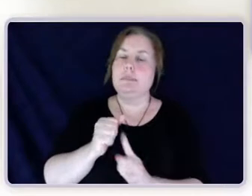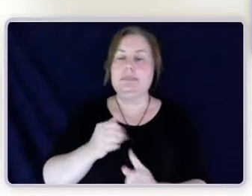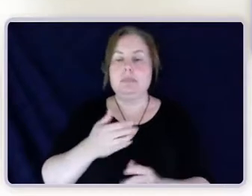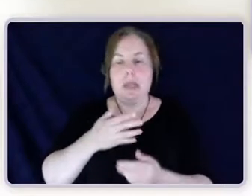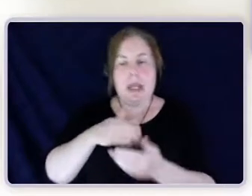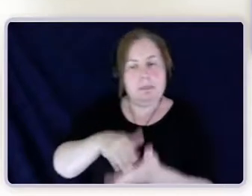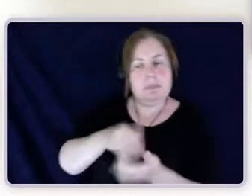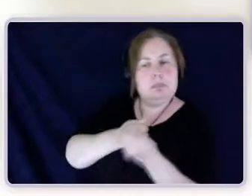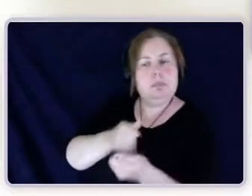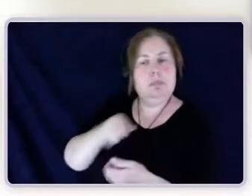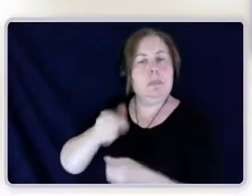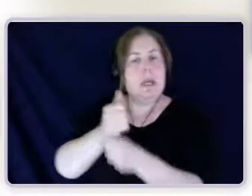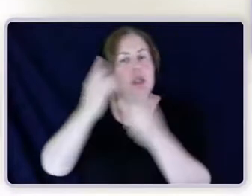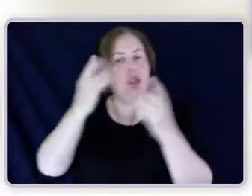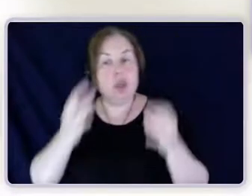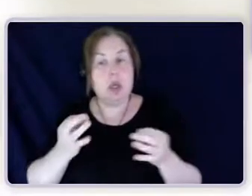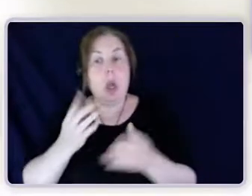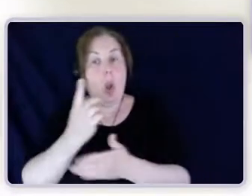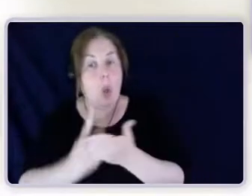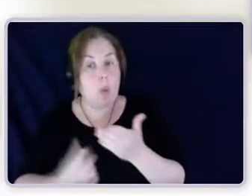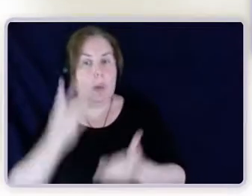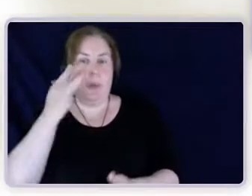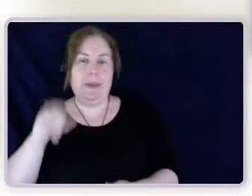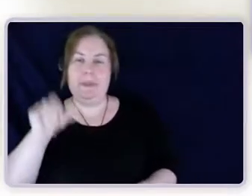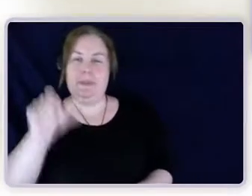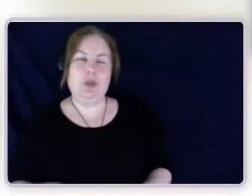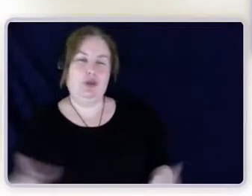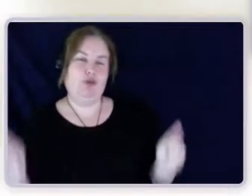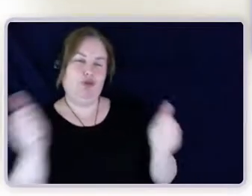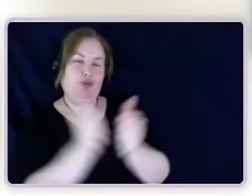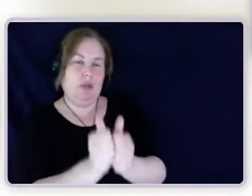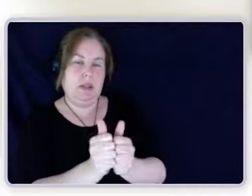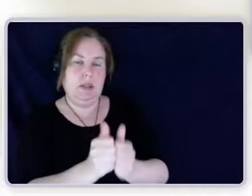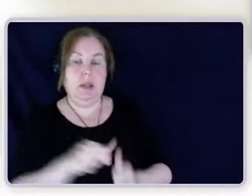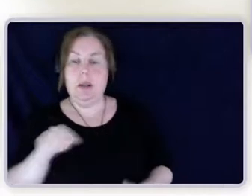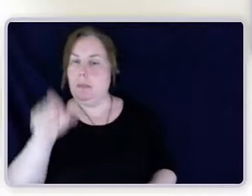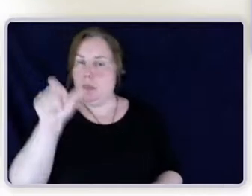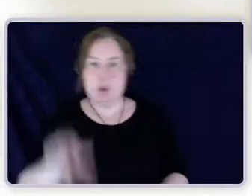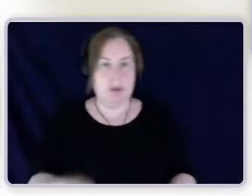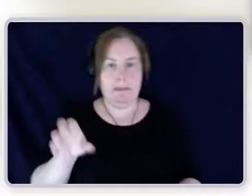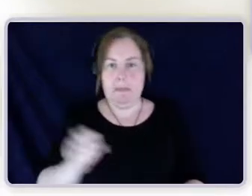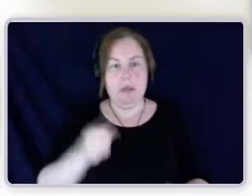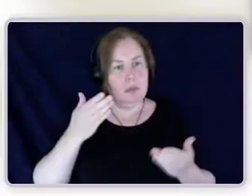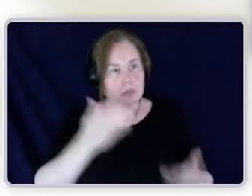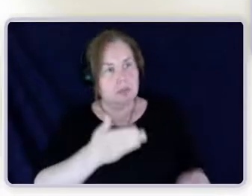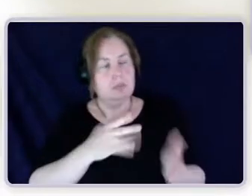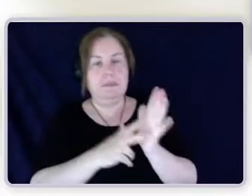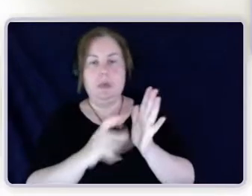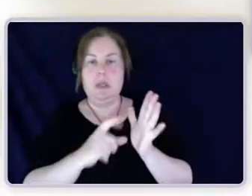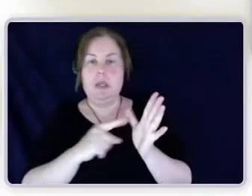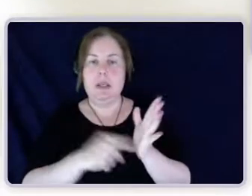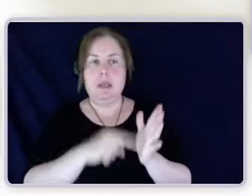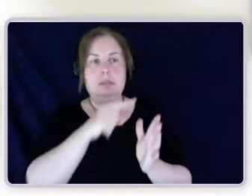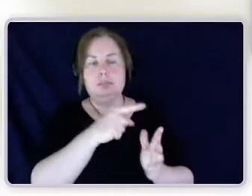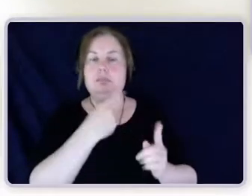the person agrees to it. So the first point there is that the person must consent to VCAT making the order. And that